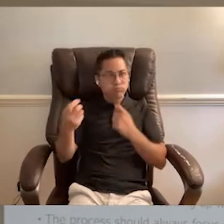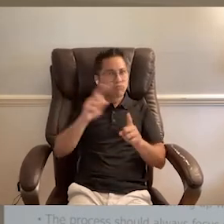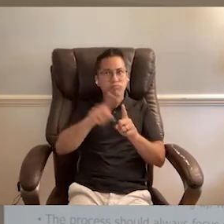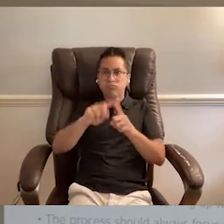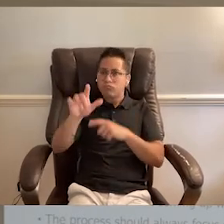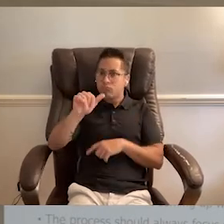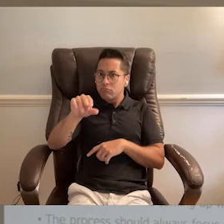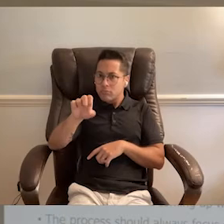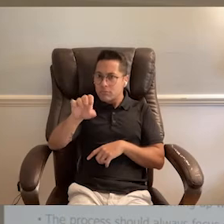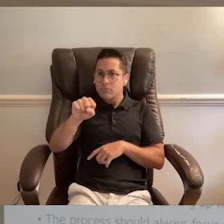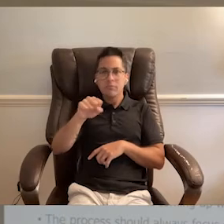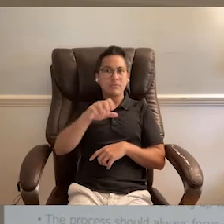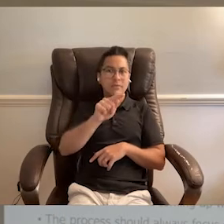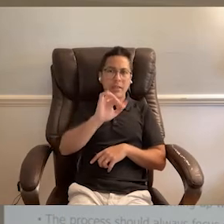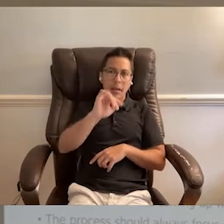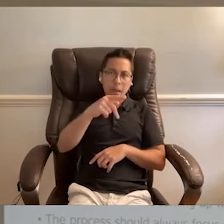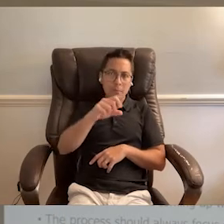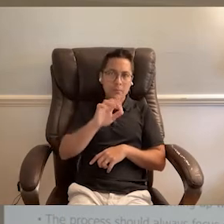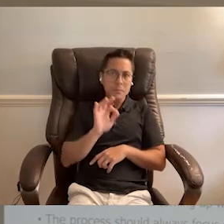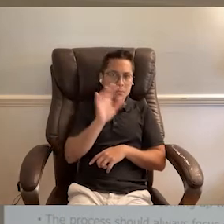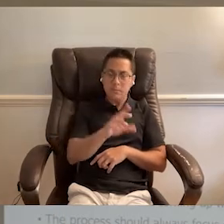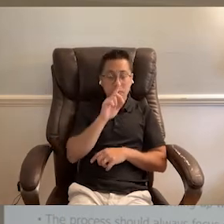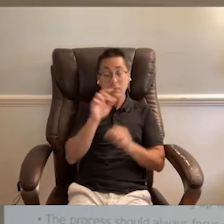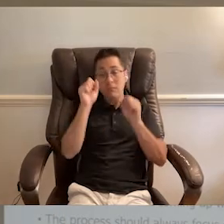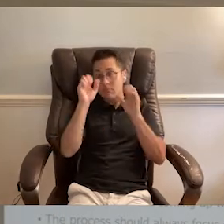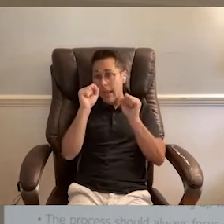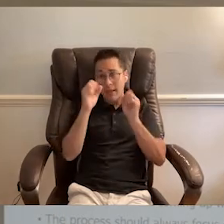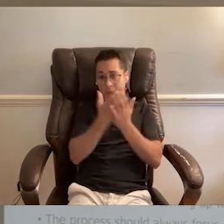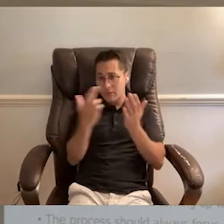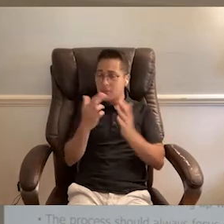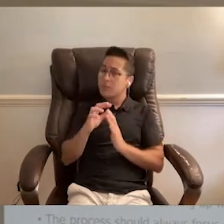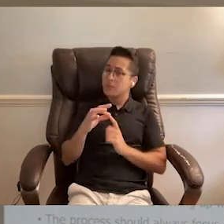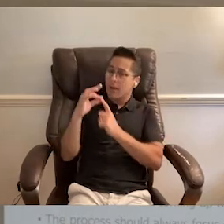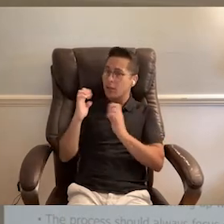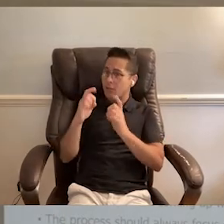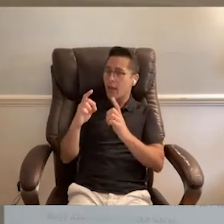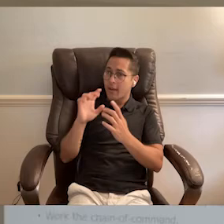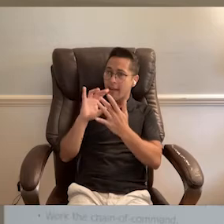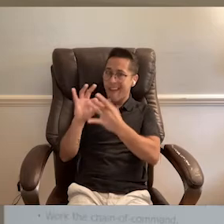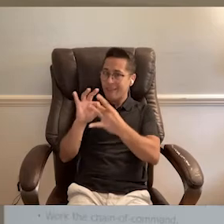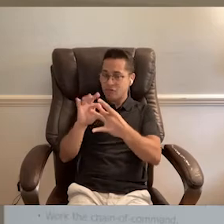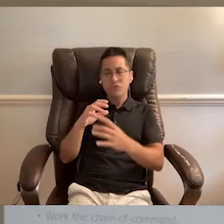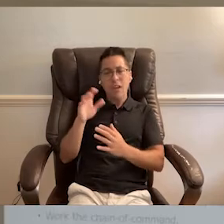an amazing resource. So Special Ed Connection, ask your Fiddlers to sign you up for it.